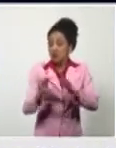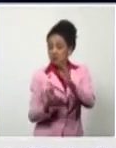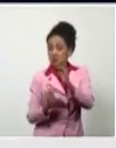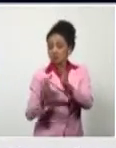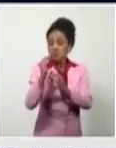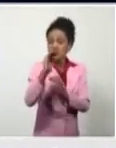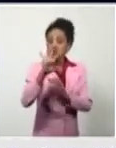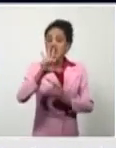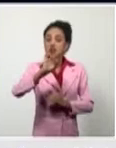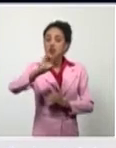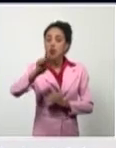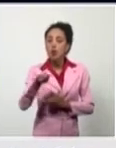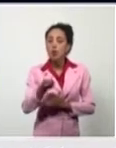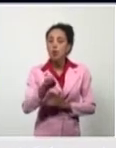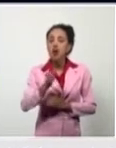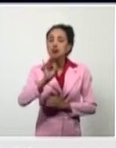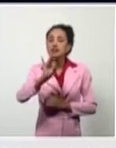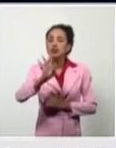the average.